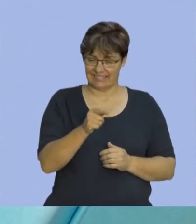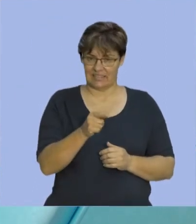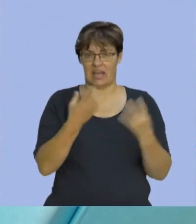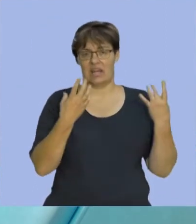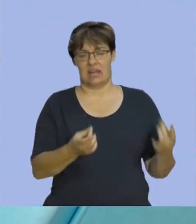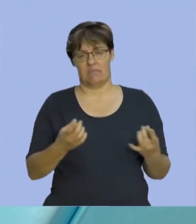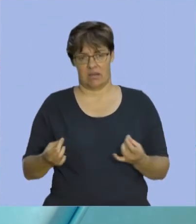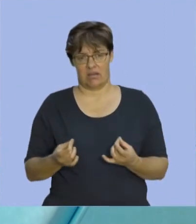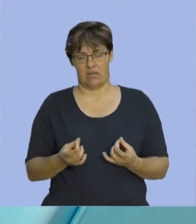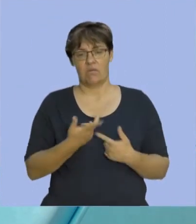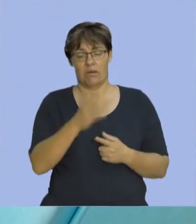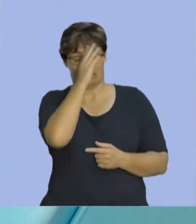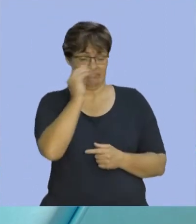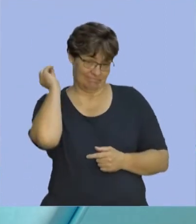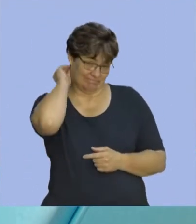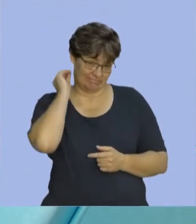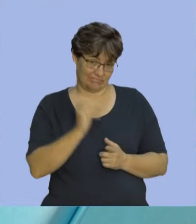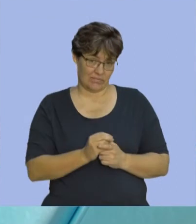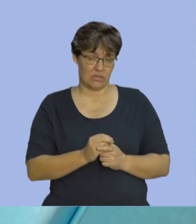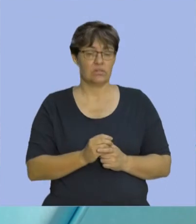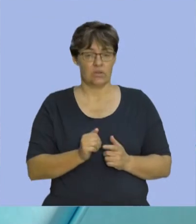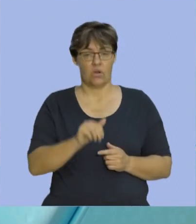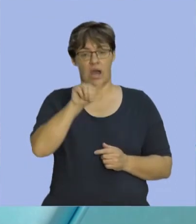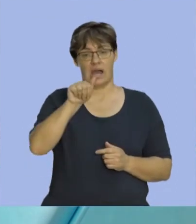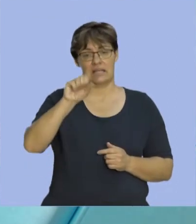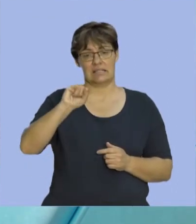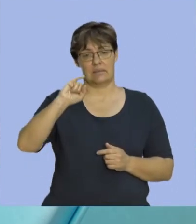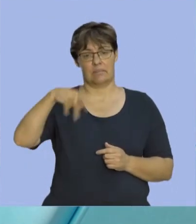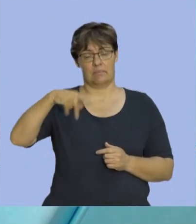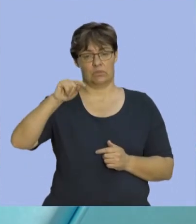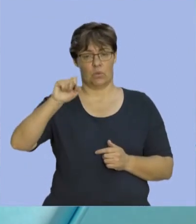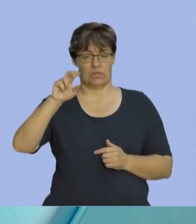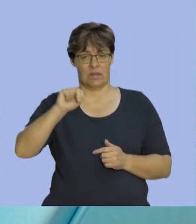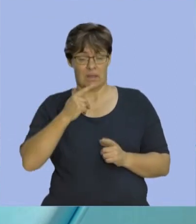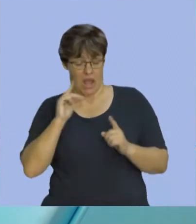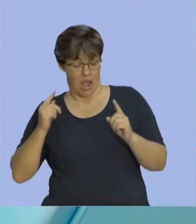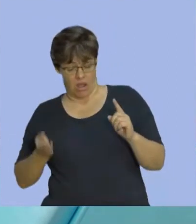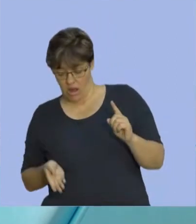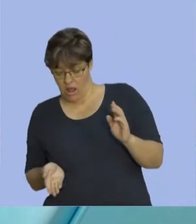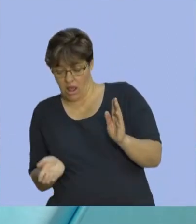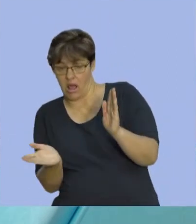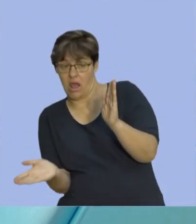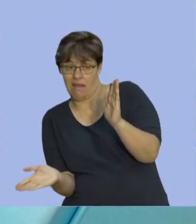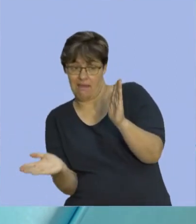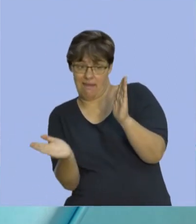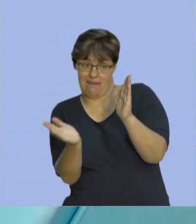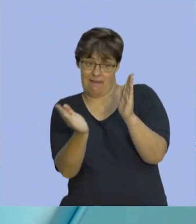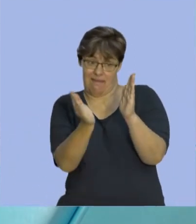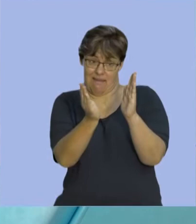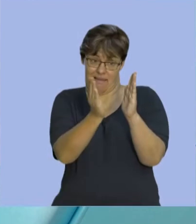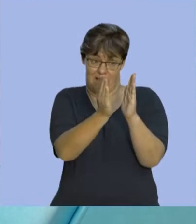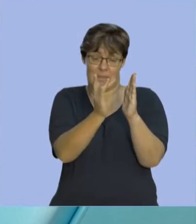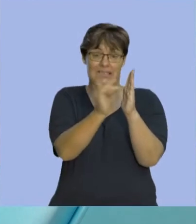about. So those are the numbers you need to please know. So an asymptote will be where it is really approaching